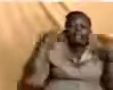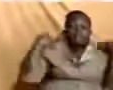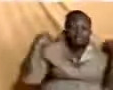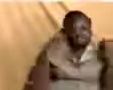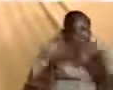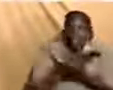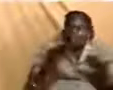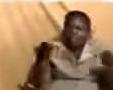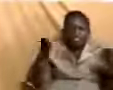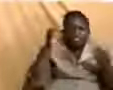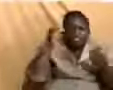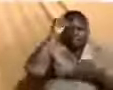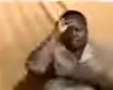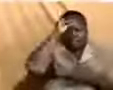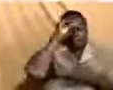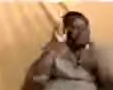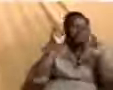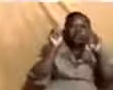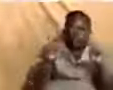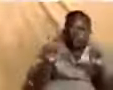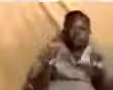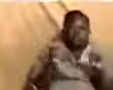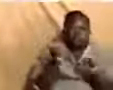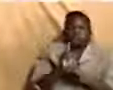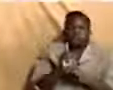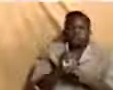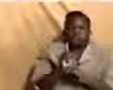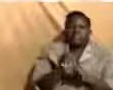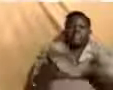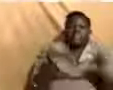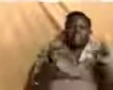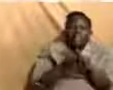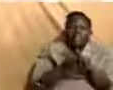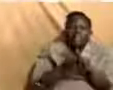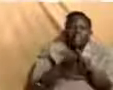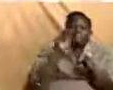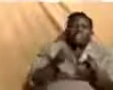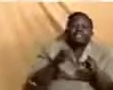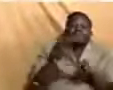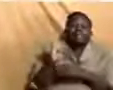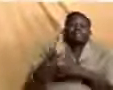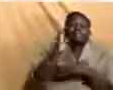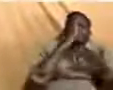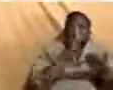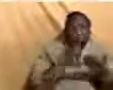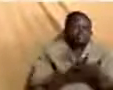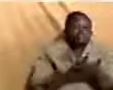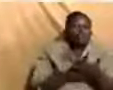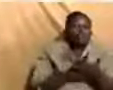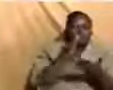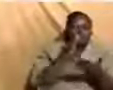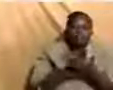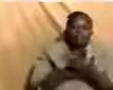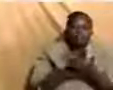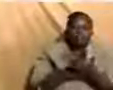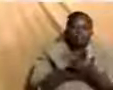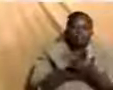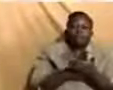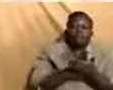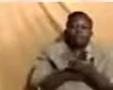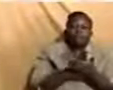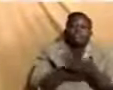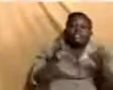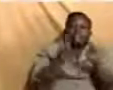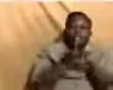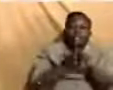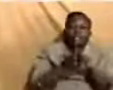other judicial games people play. No. Just like we're supposed to be faithful, you too are supposed to be faithful to that particular Constitution.